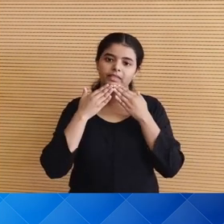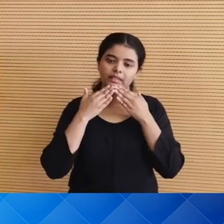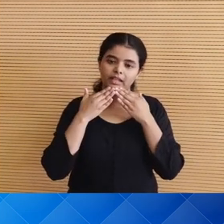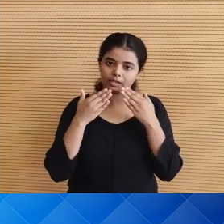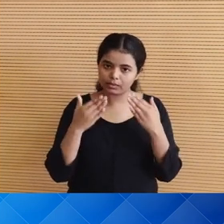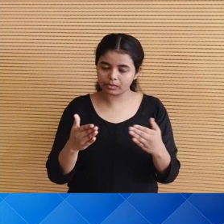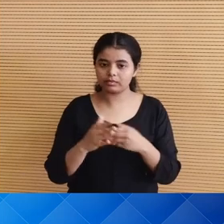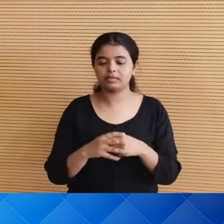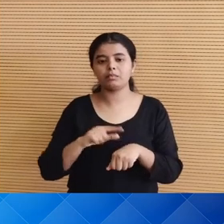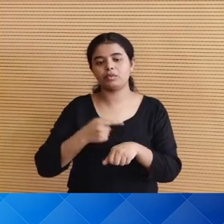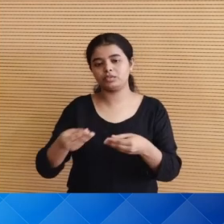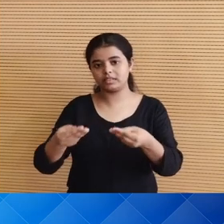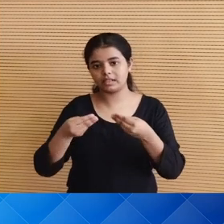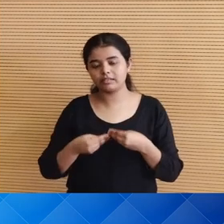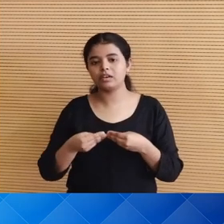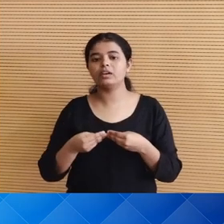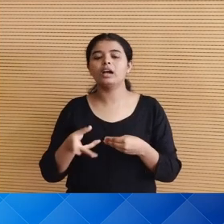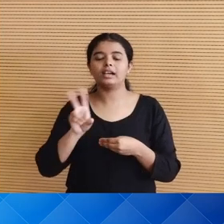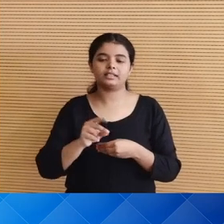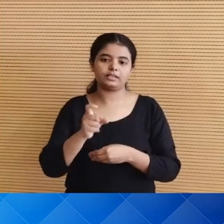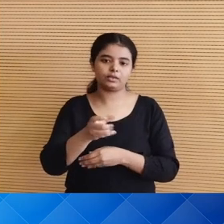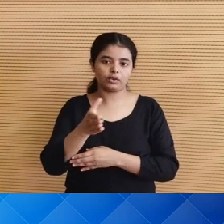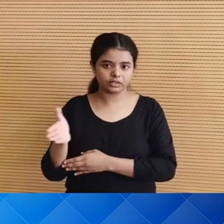opportunity. And aap logon ko dobara bahut badhai.